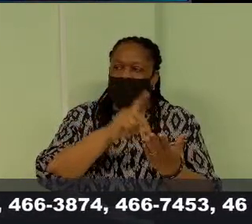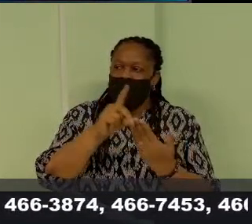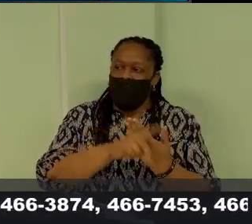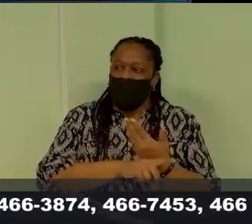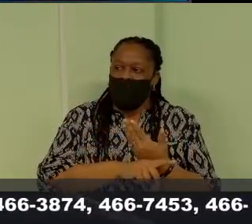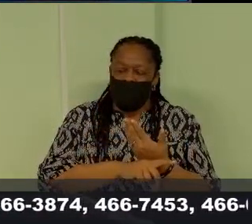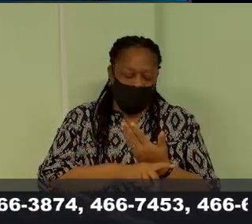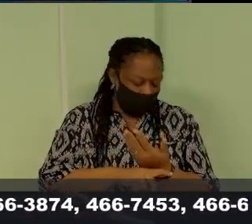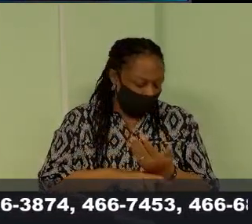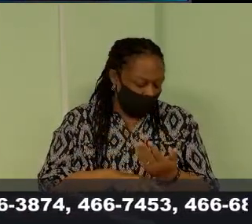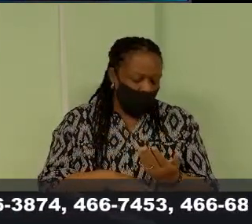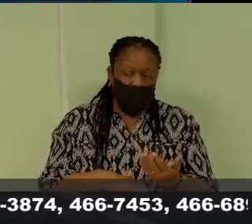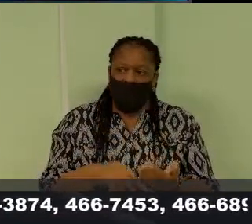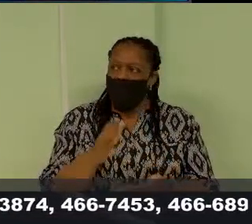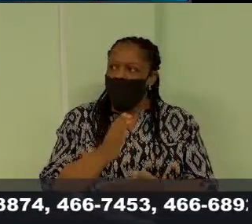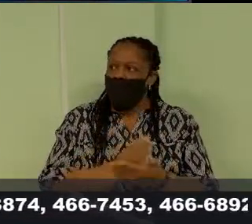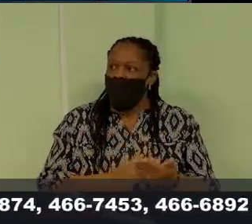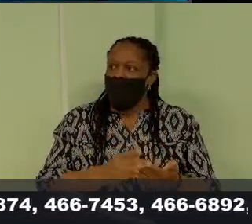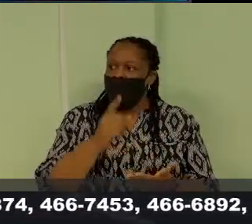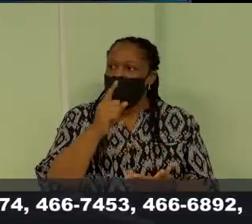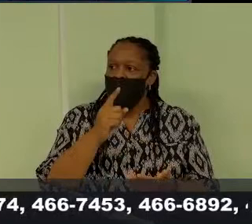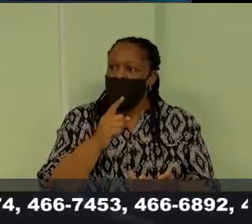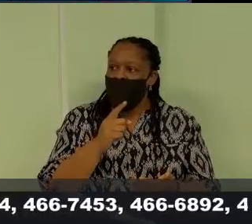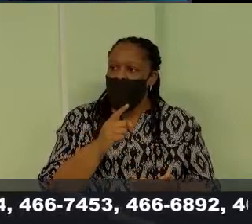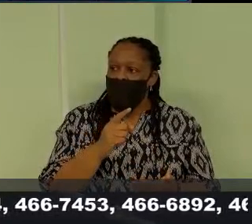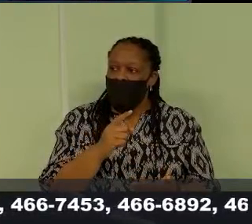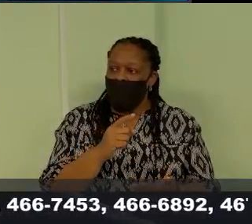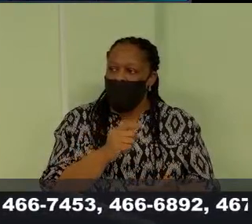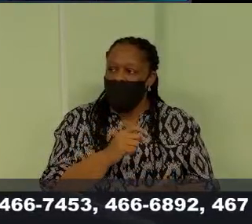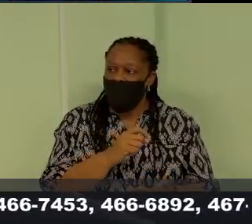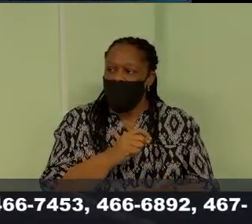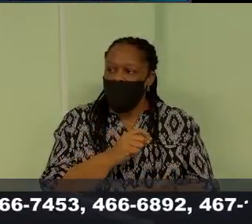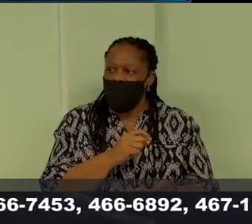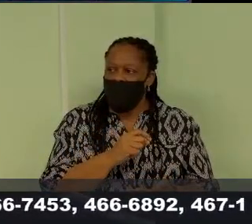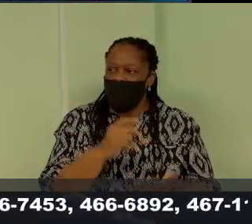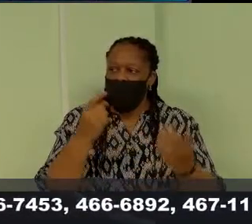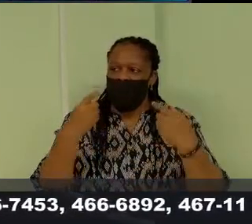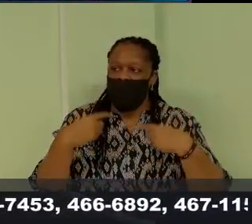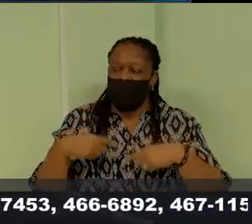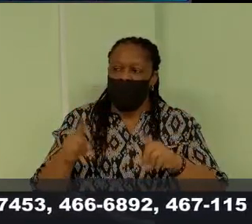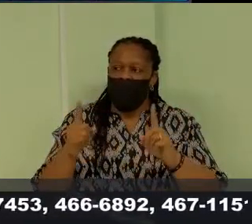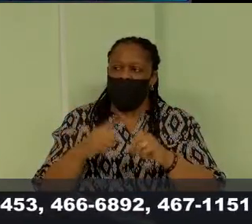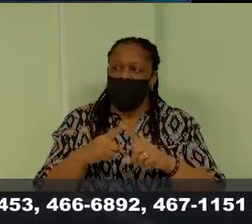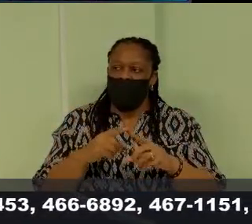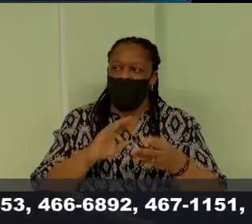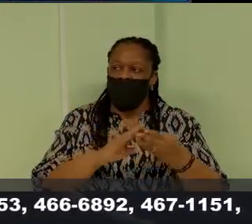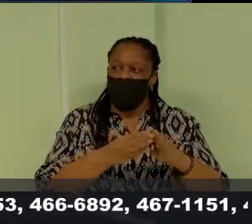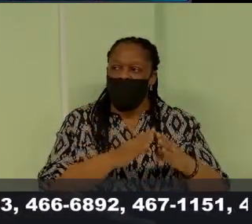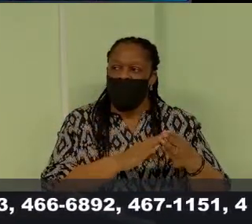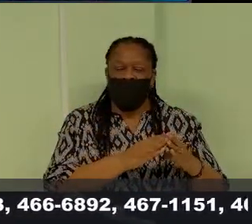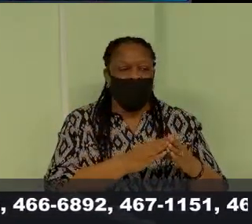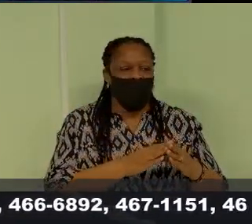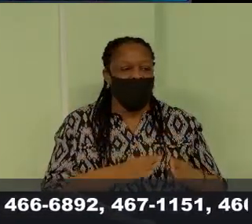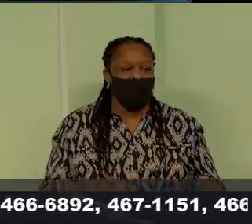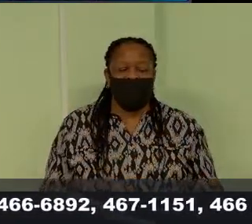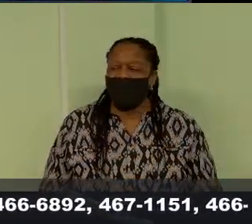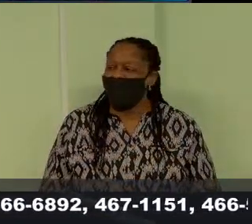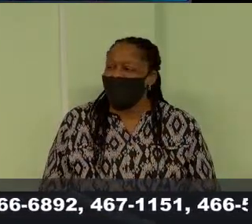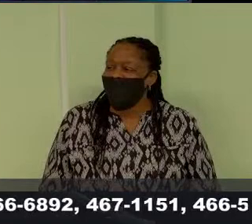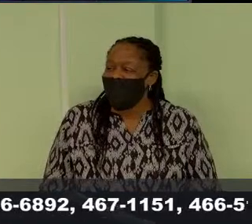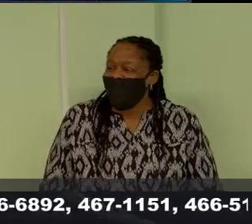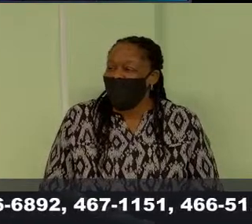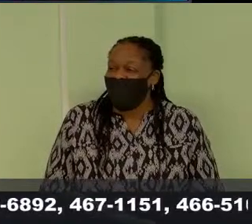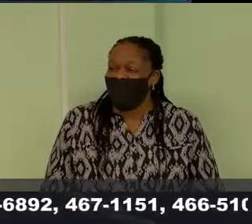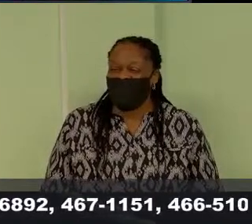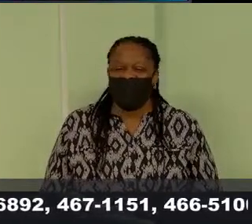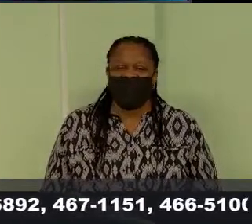me downtown to exercise. I think his name was Ronnie Rascal. We went to school together. He gave me a shirt. I think there